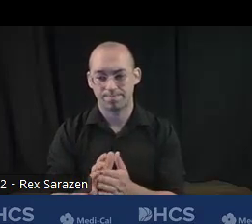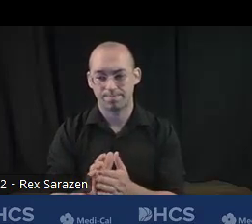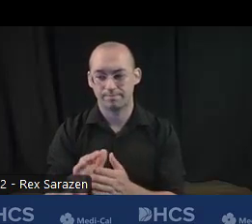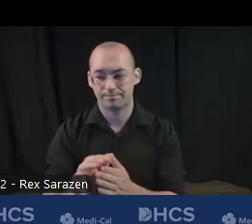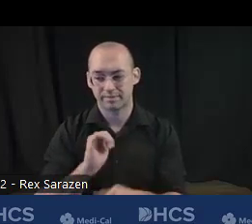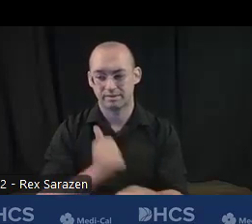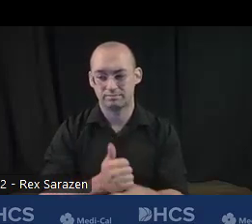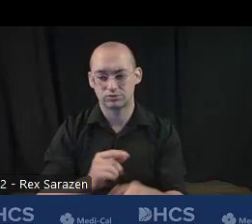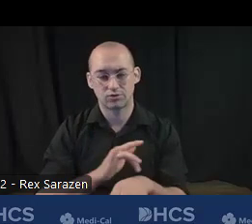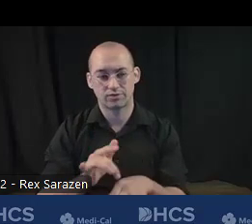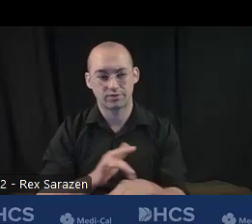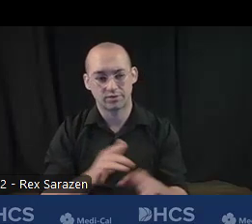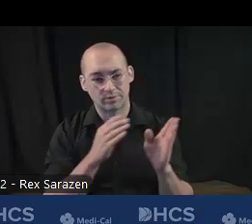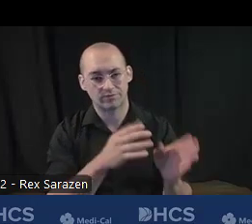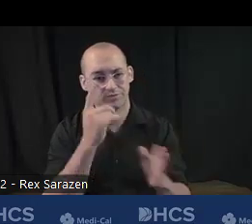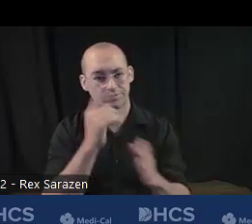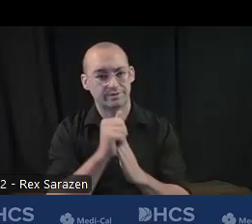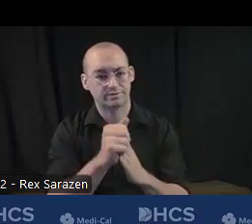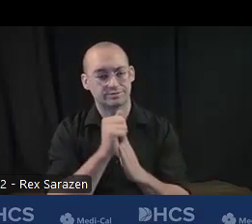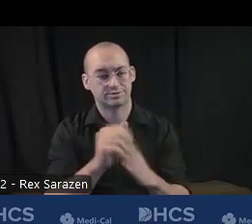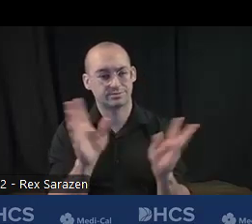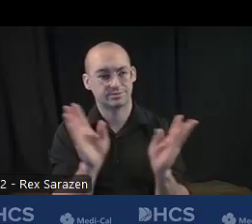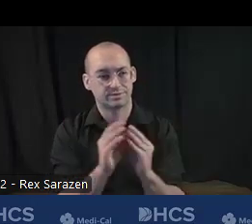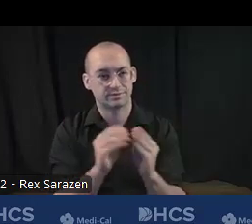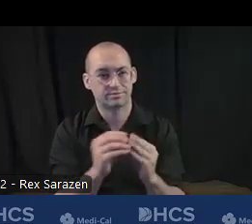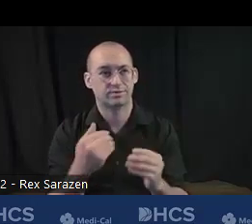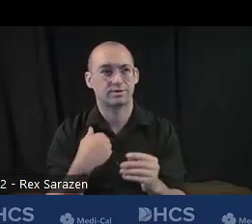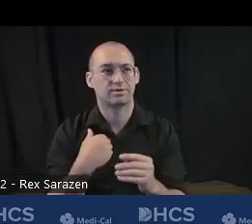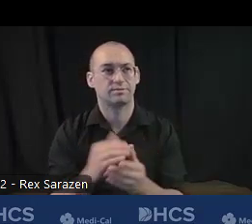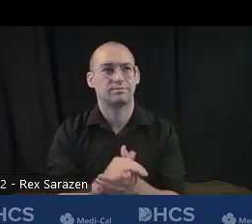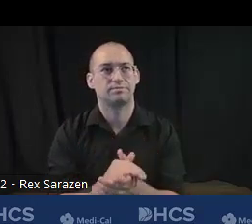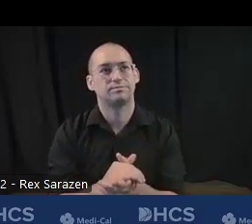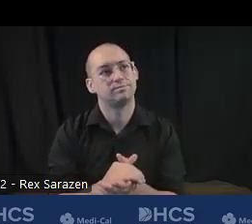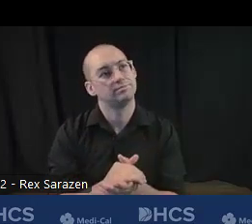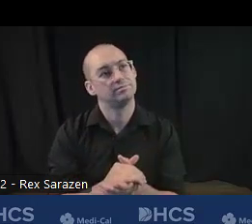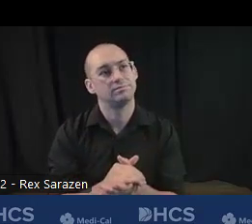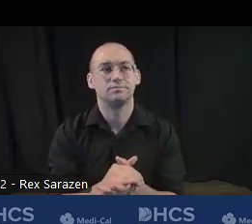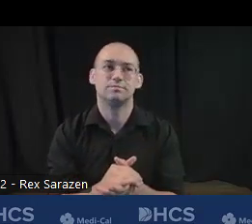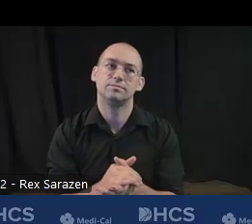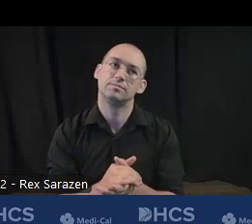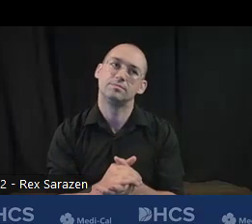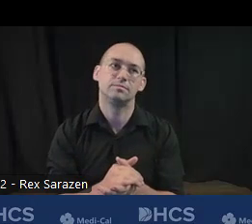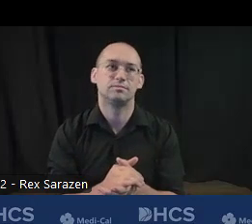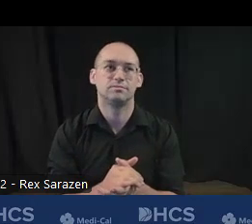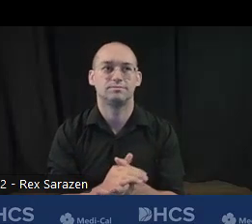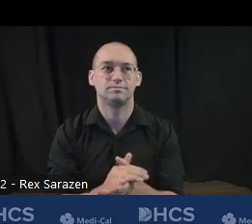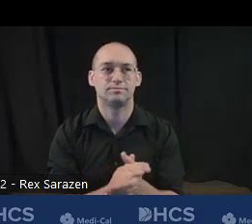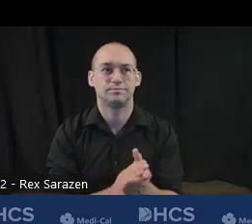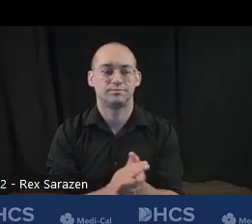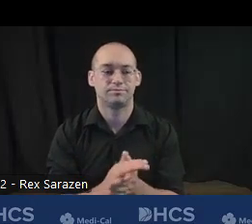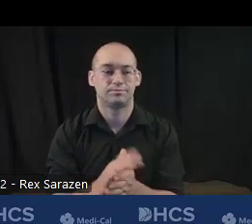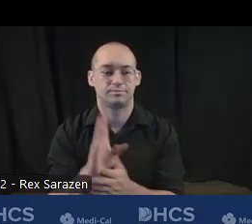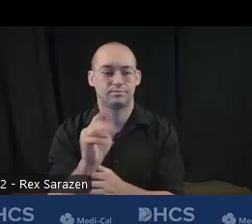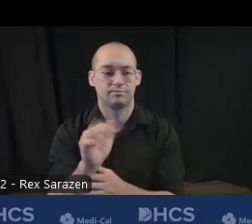the integration during a leadership summit that we had in January of 2025. In March, we put out the call